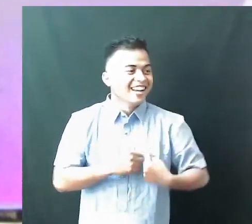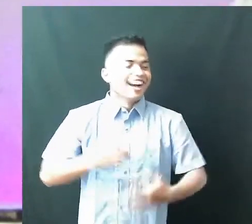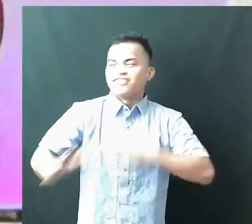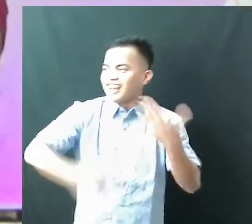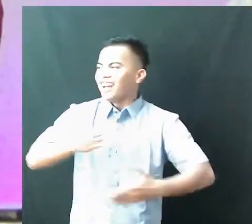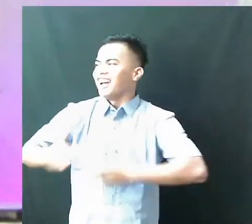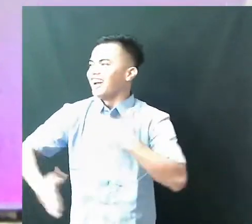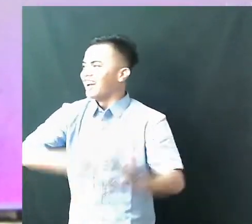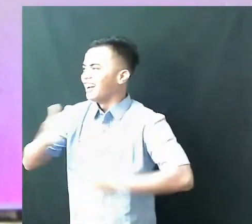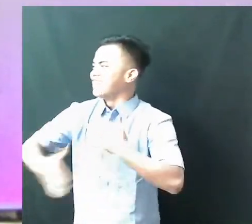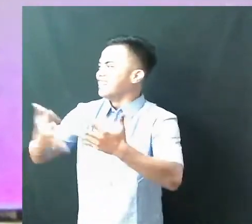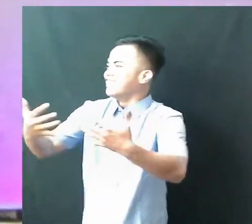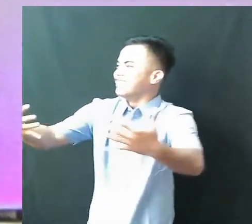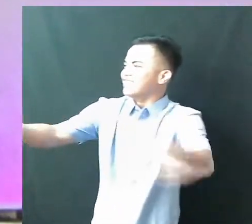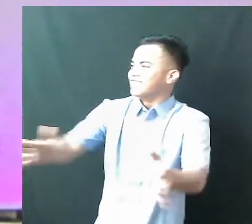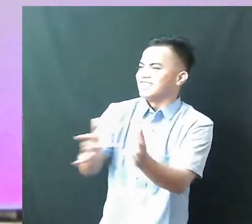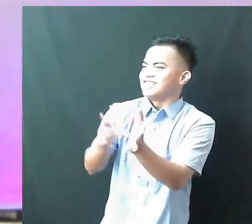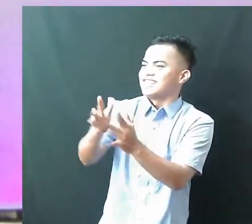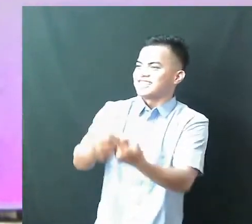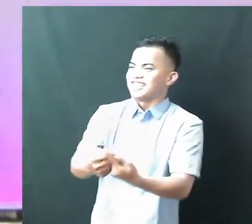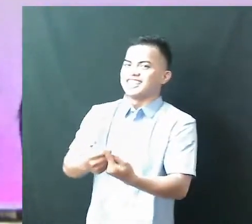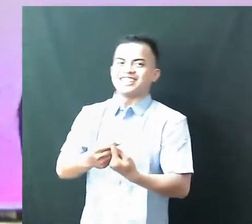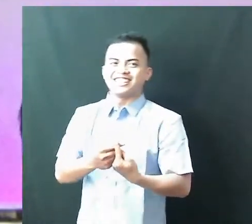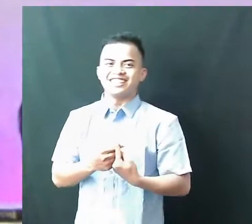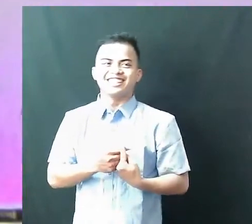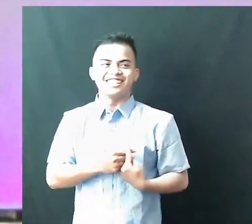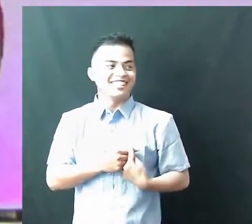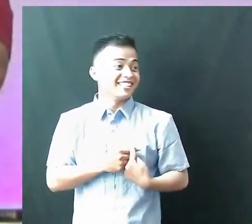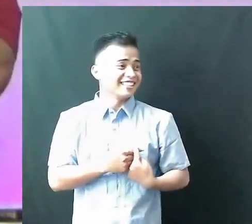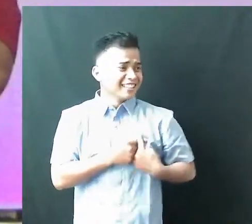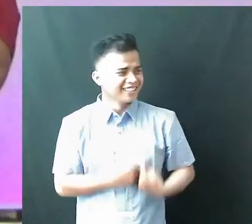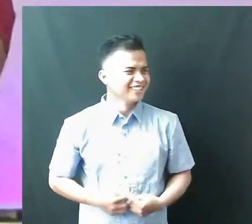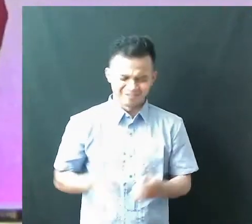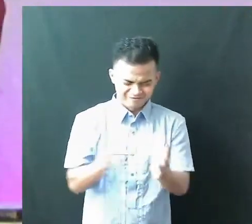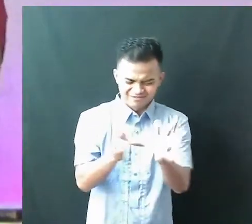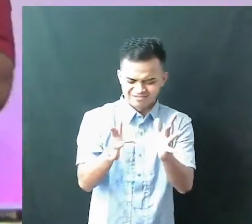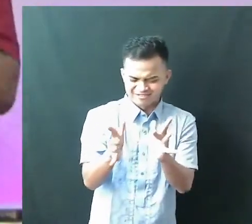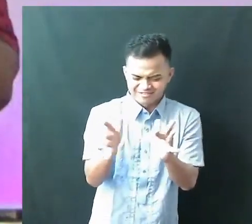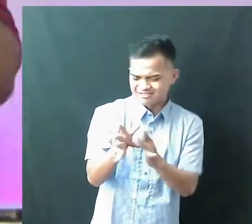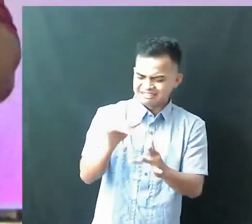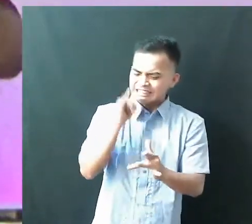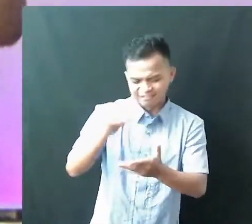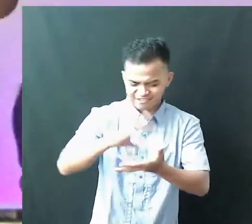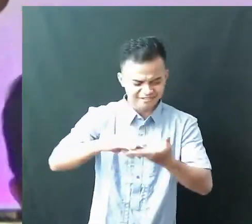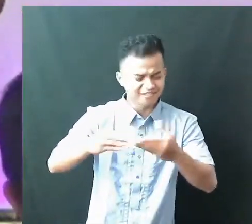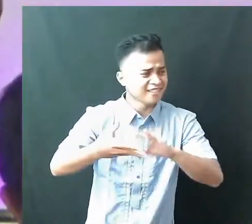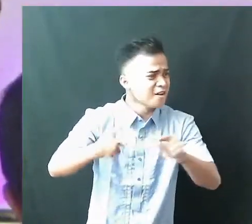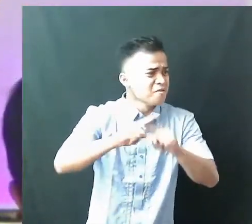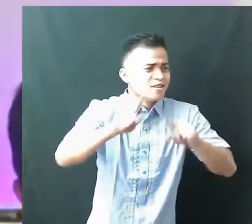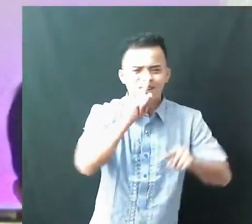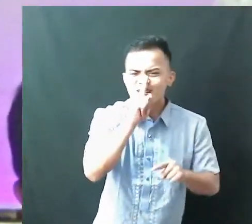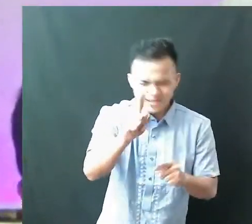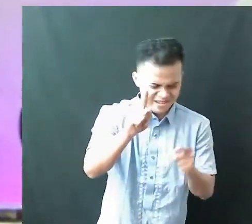is. I'm glad I know who Jesus is. He's more than just a story.